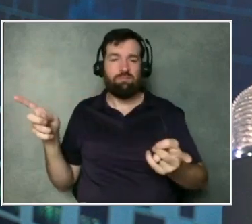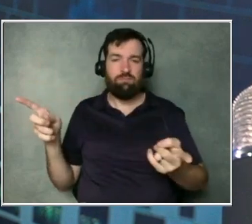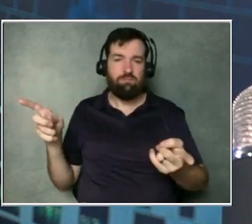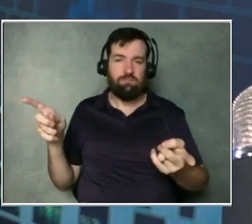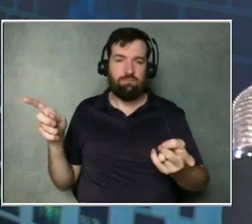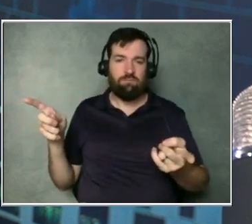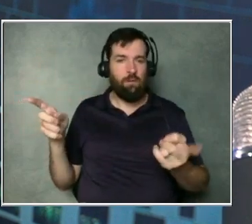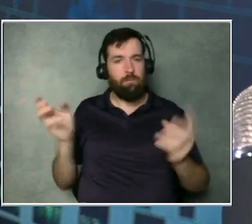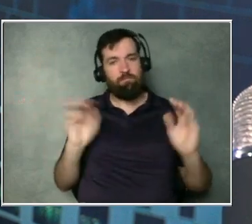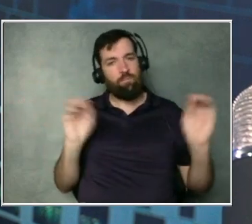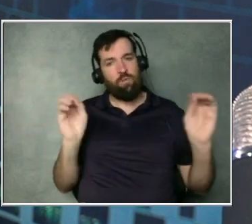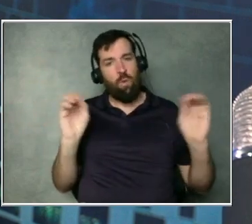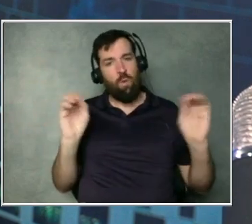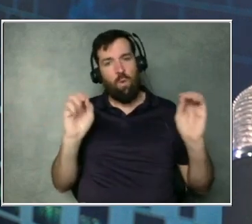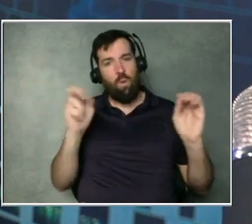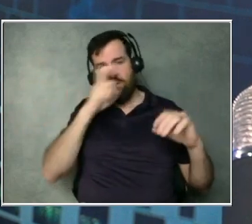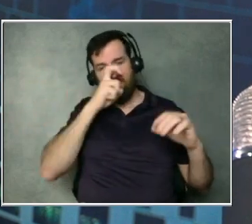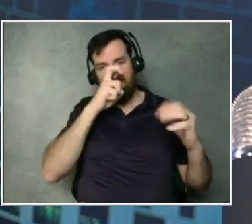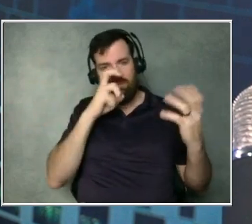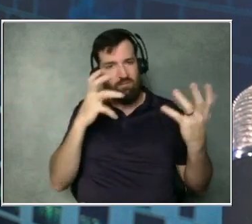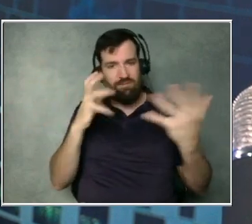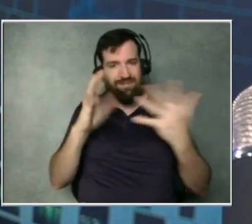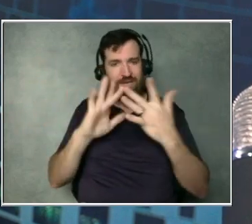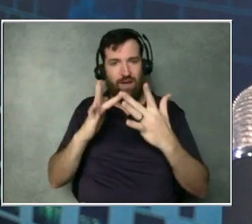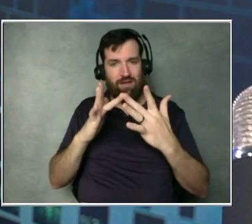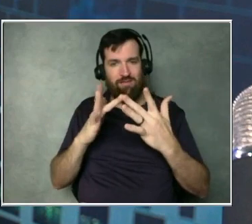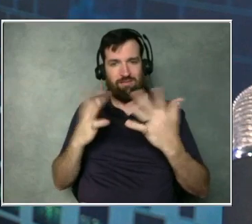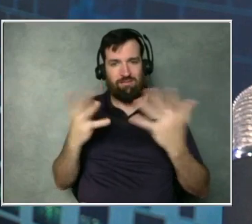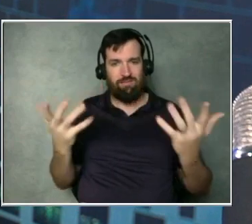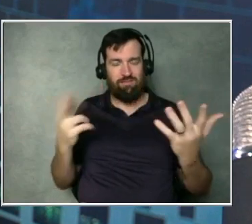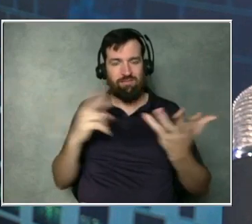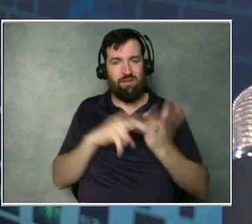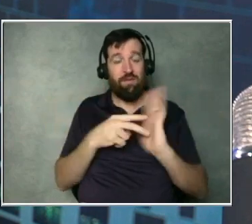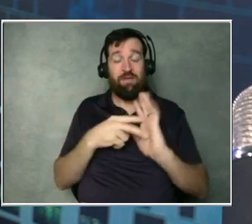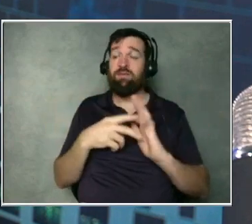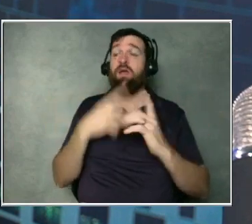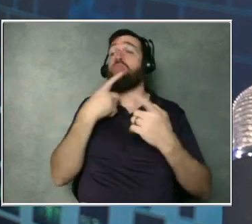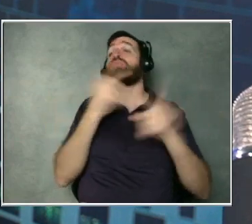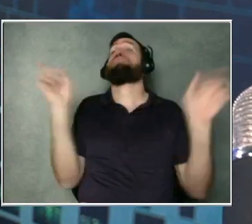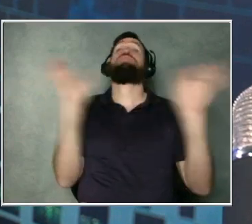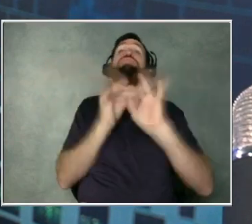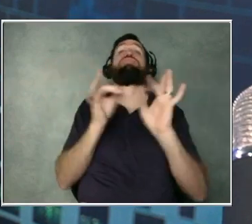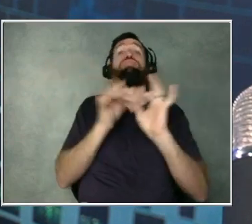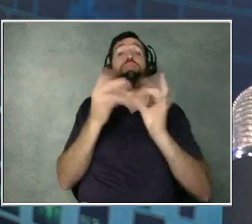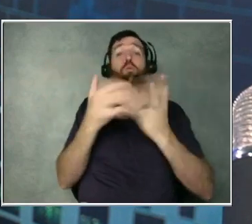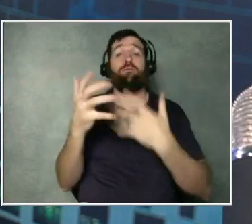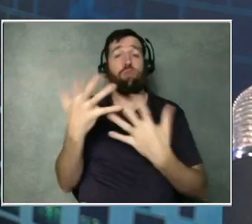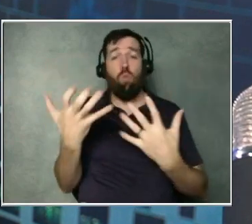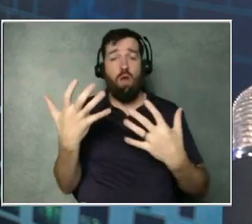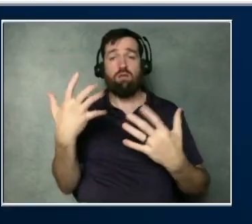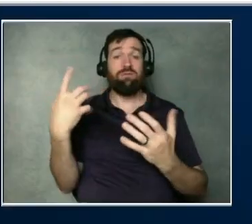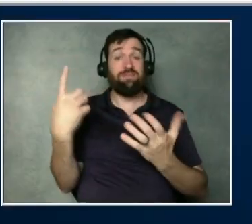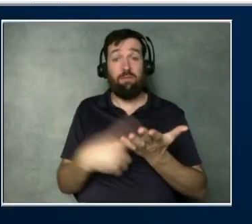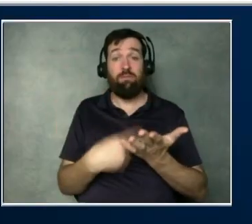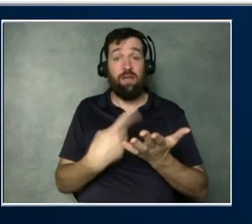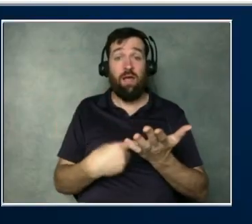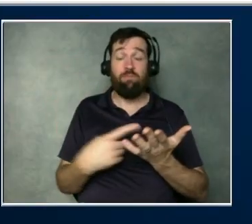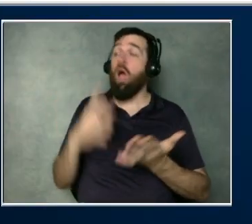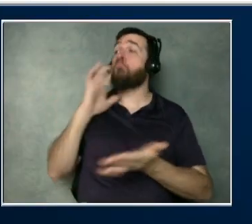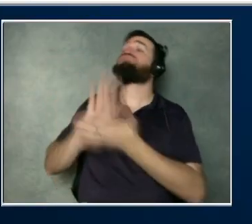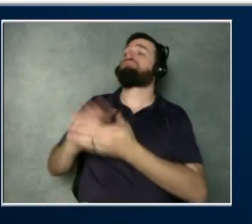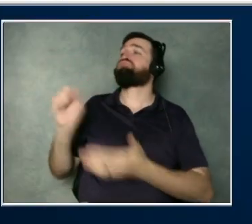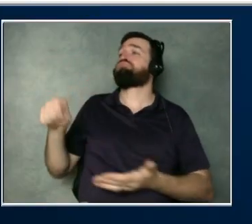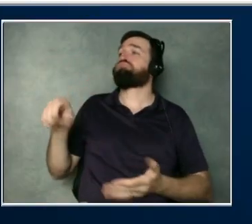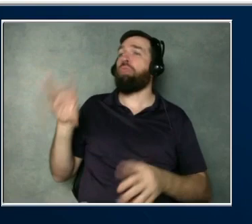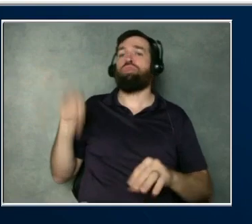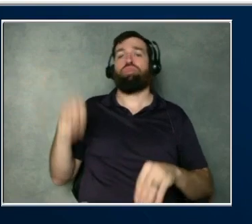is no rigor in the Internet. And as a result, people say whatever they want and sometimes are instantly believable.